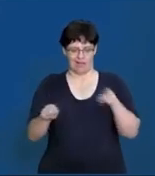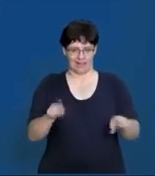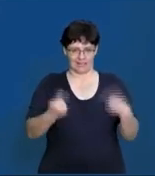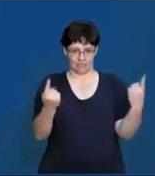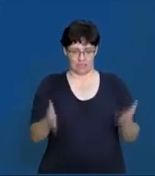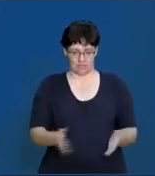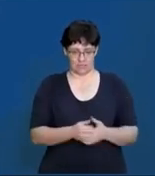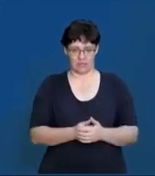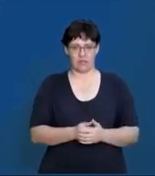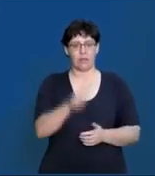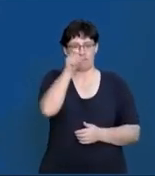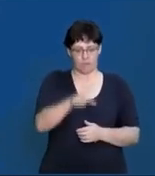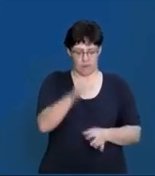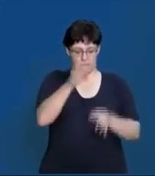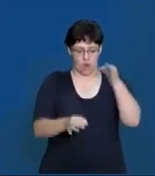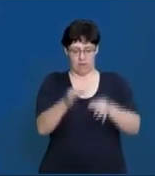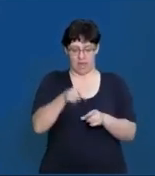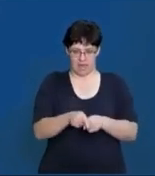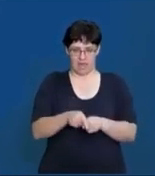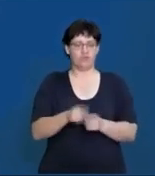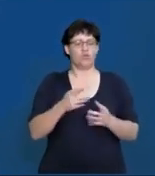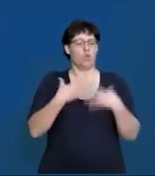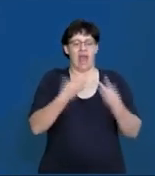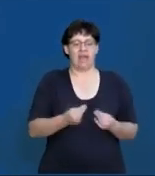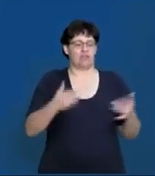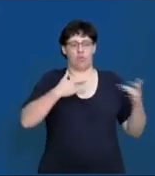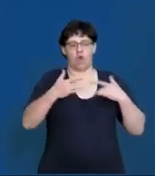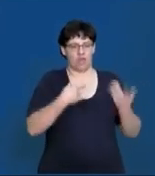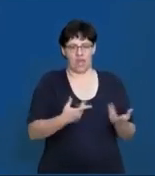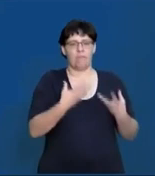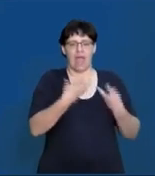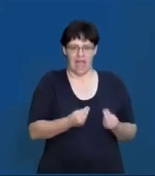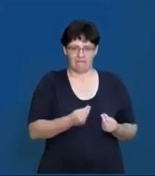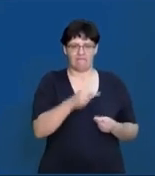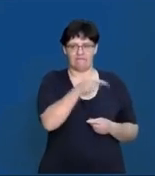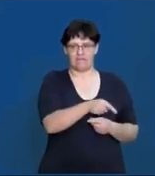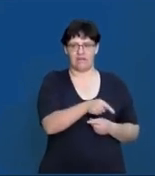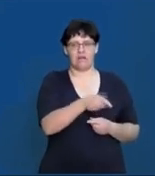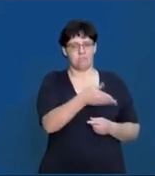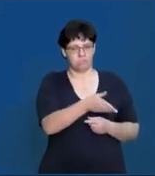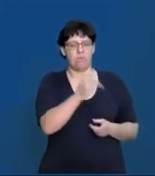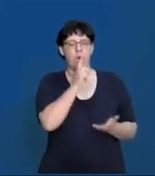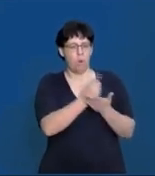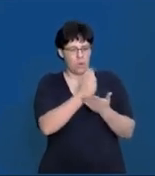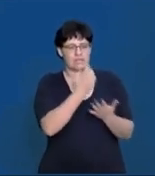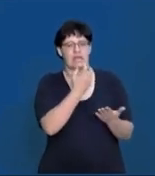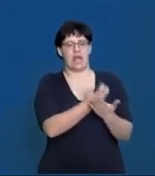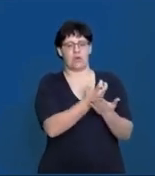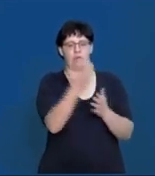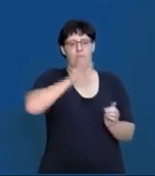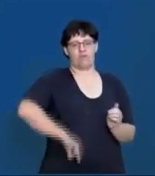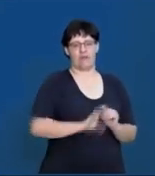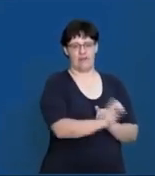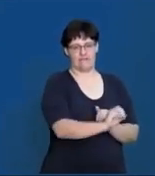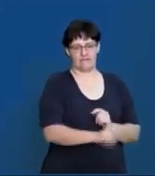monopoly. Then we have got that guy there who is our monopoly, and they say, I don't have to worry, I've got a patent. I will always make an